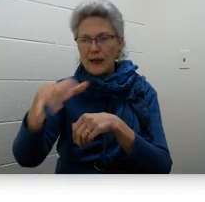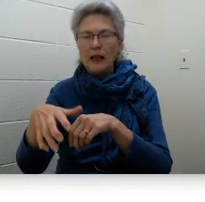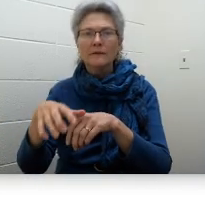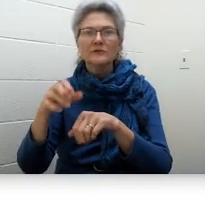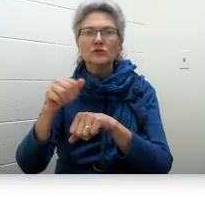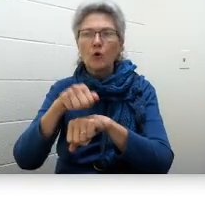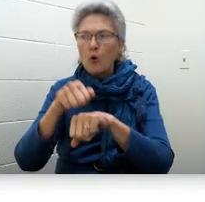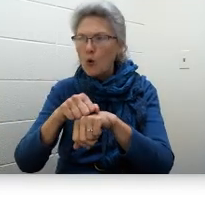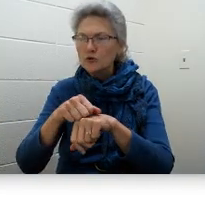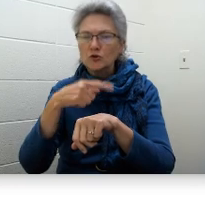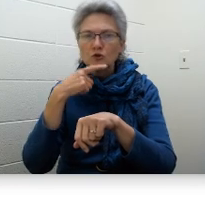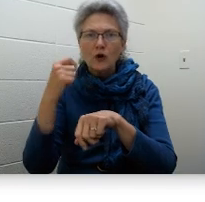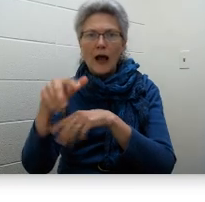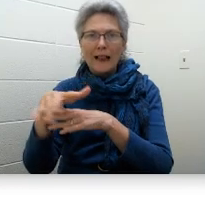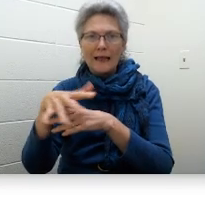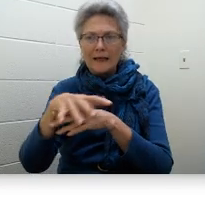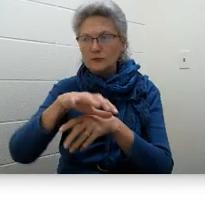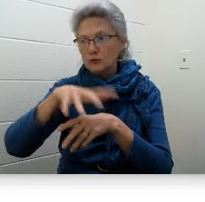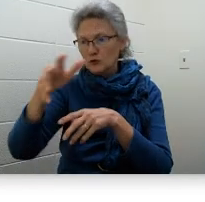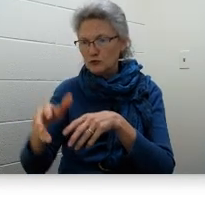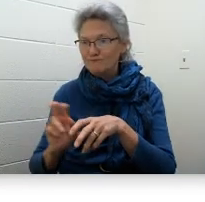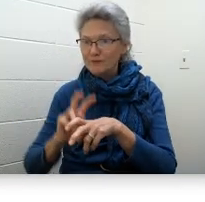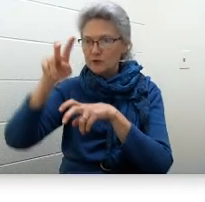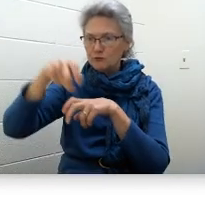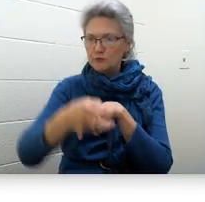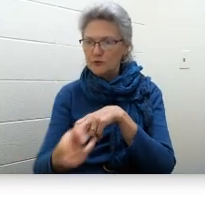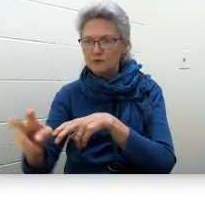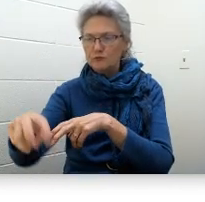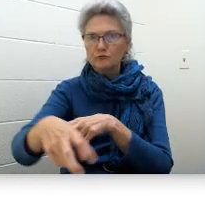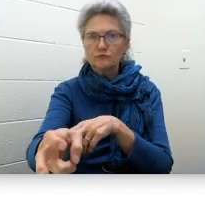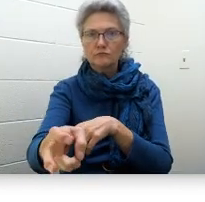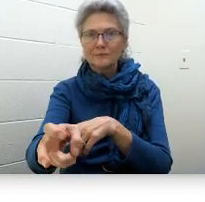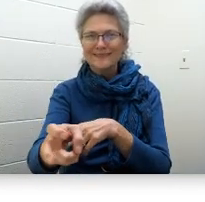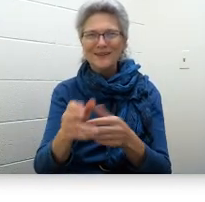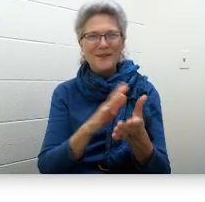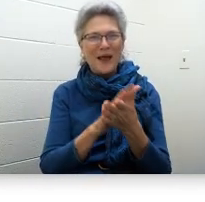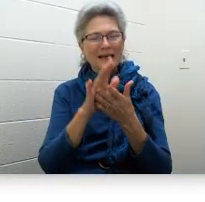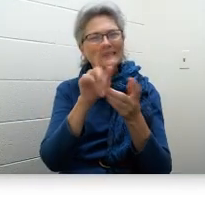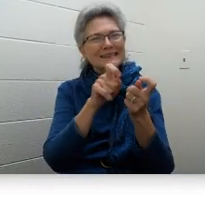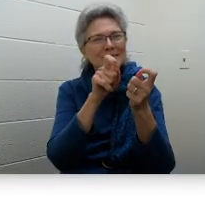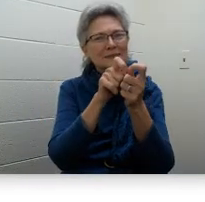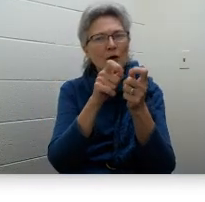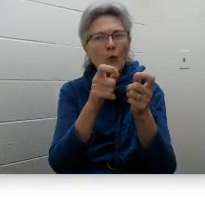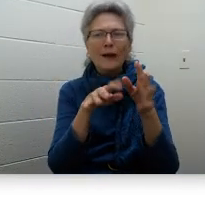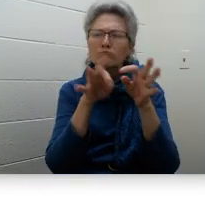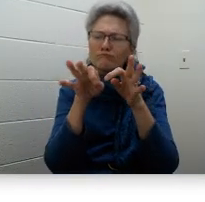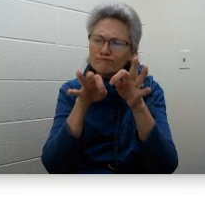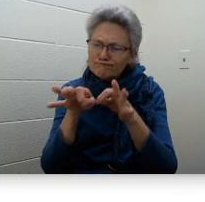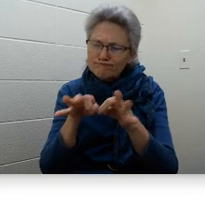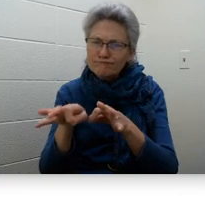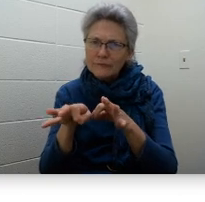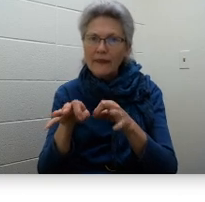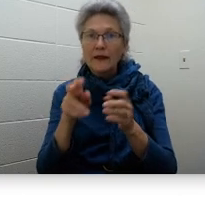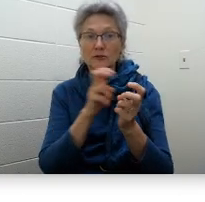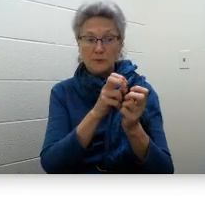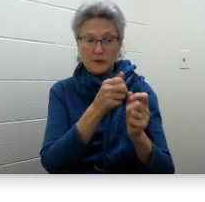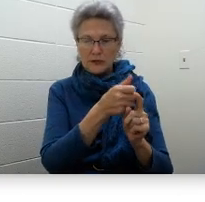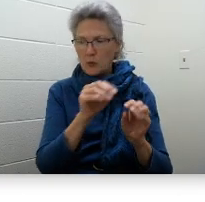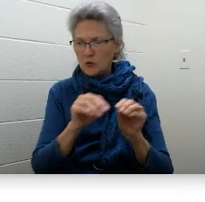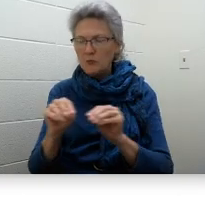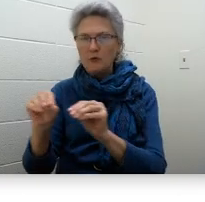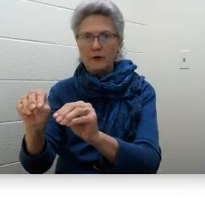dry leaves. That was just a very nice detailed way of him saying, that the chipmunk was moving about